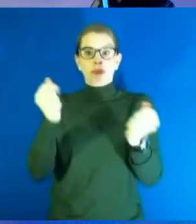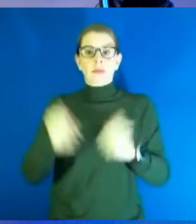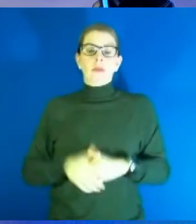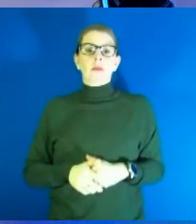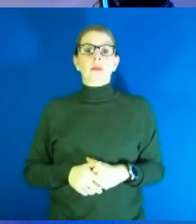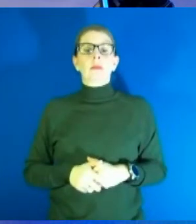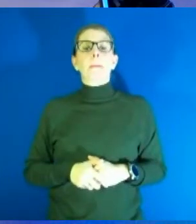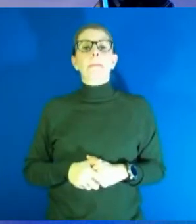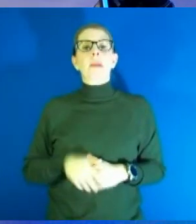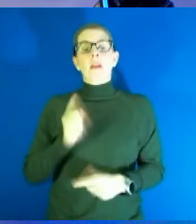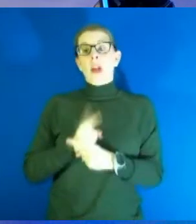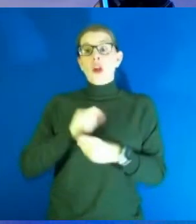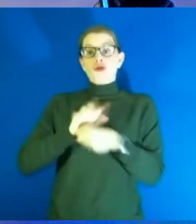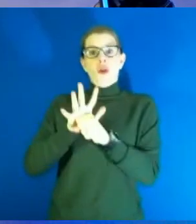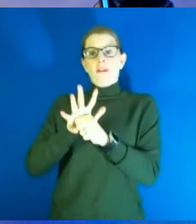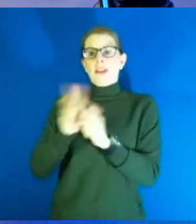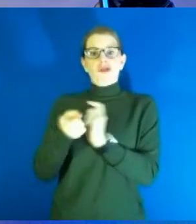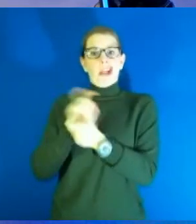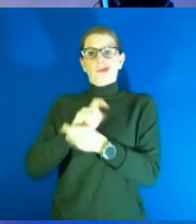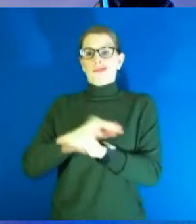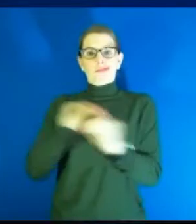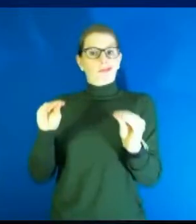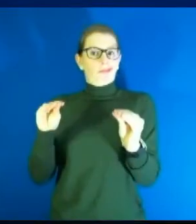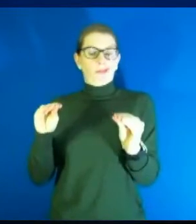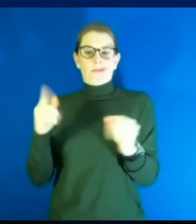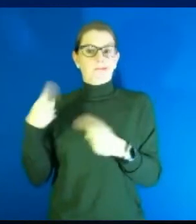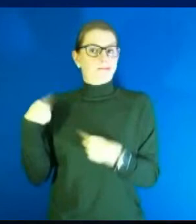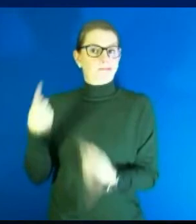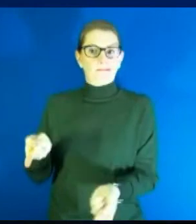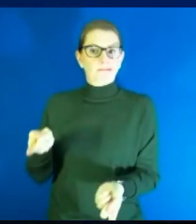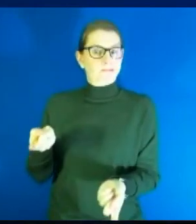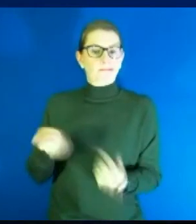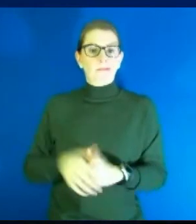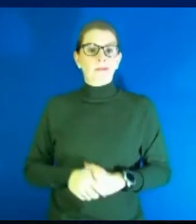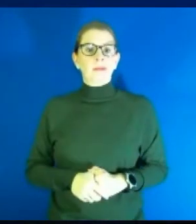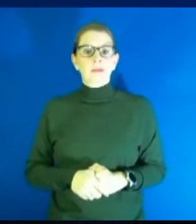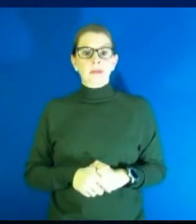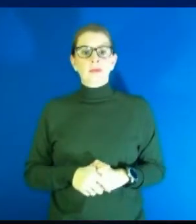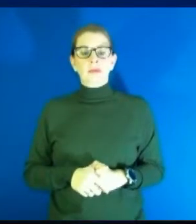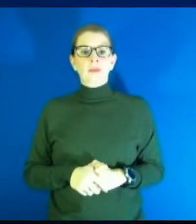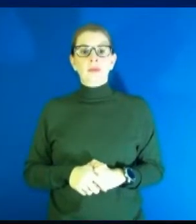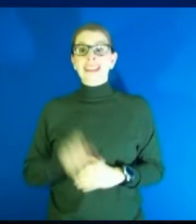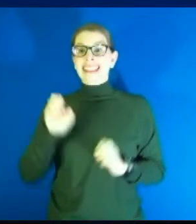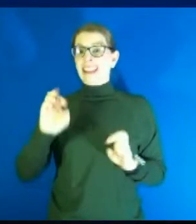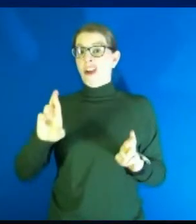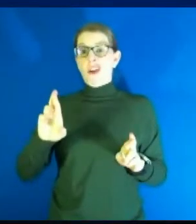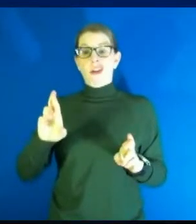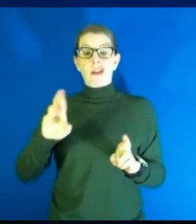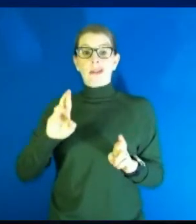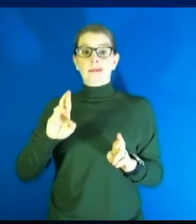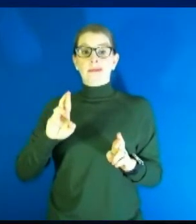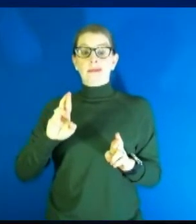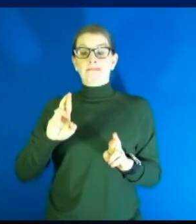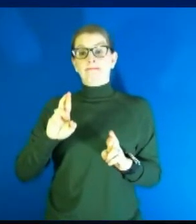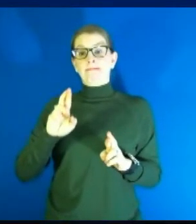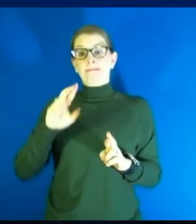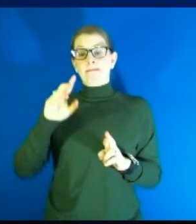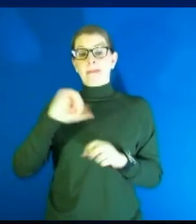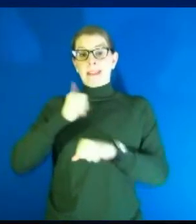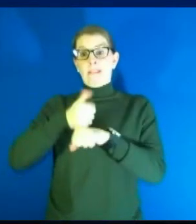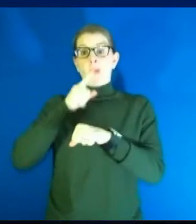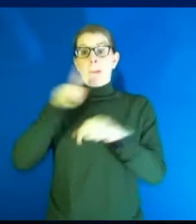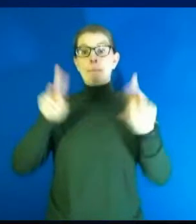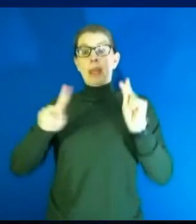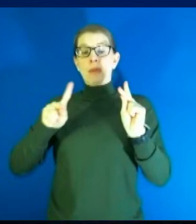that COVID really hasn't changed that basic answer to that question, which is the ER really is ideally set up for people who are